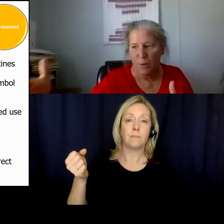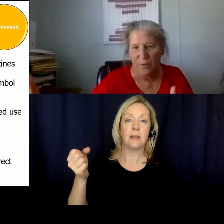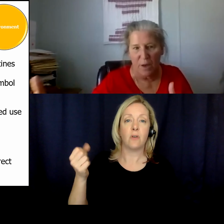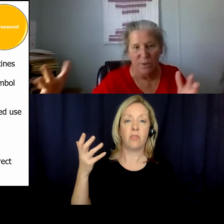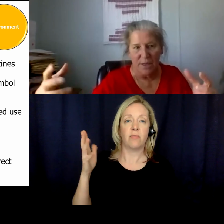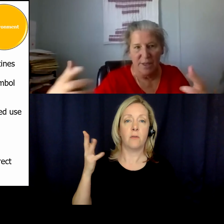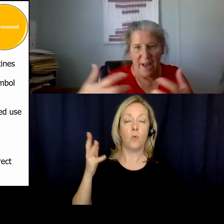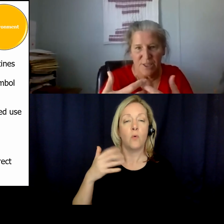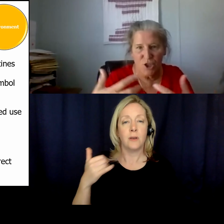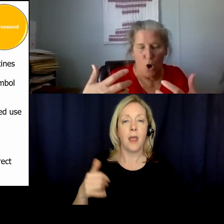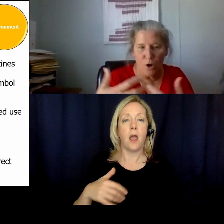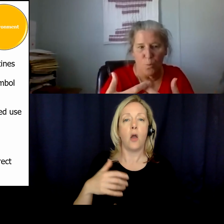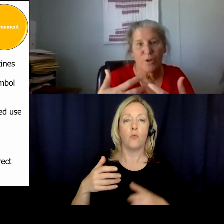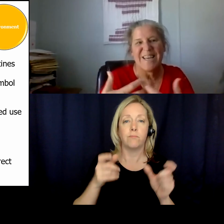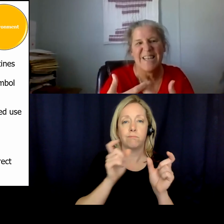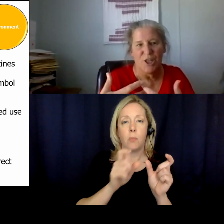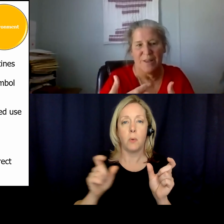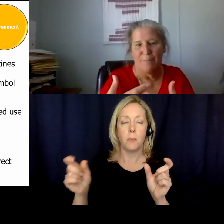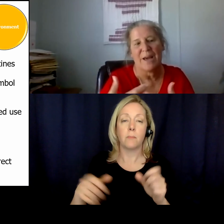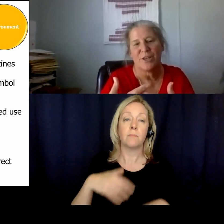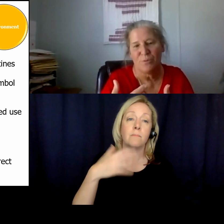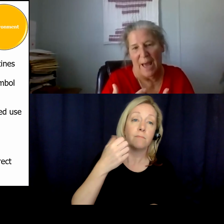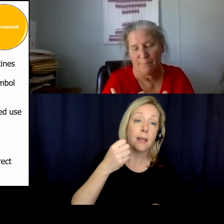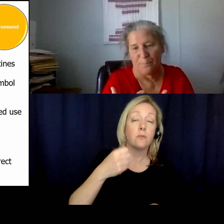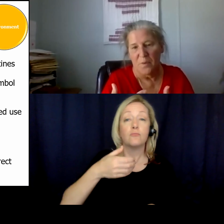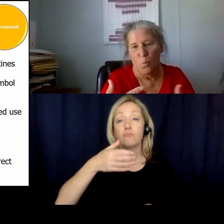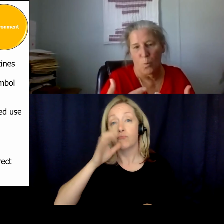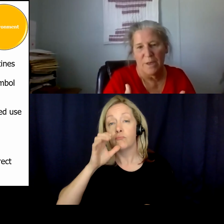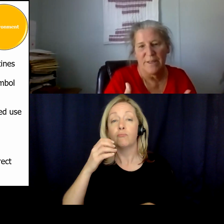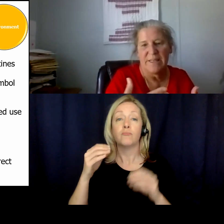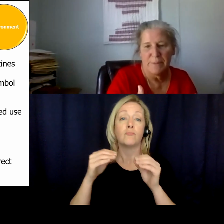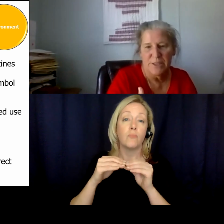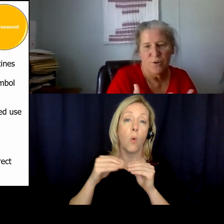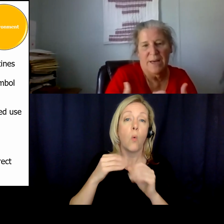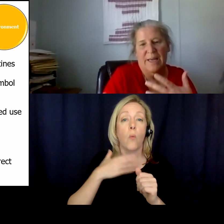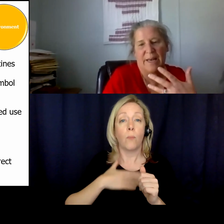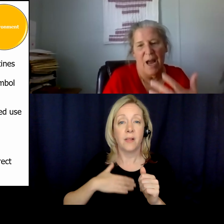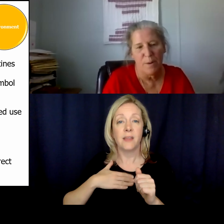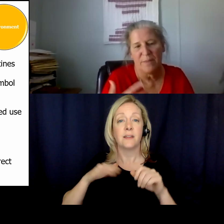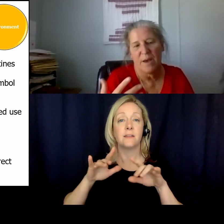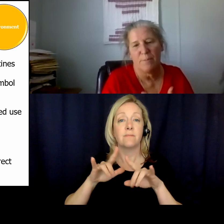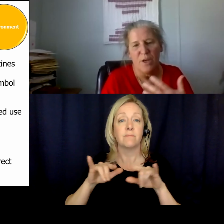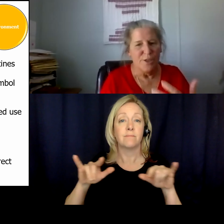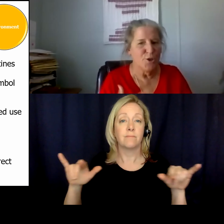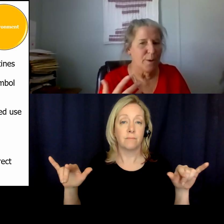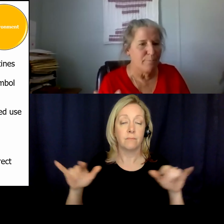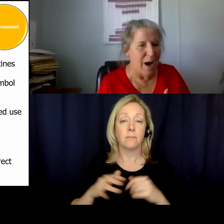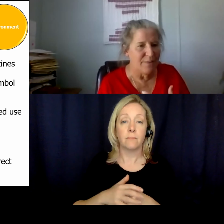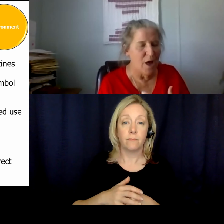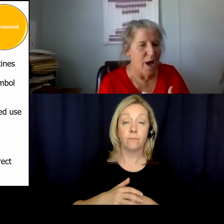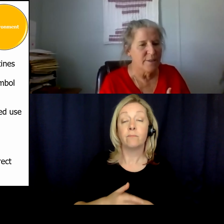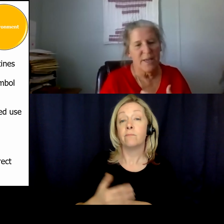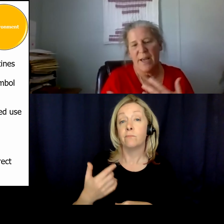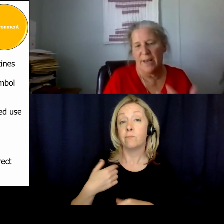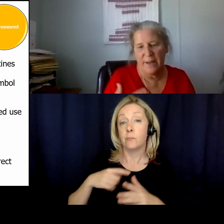them to put those and start, we're teaching them how to do that. We're really demonstrating and helping them to